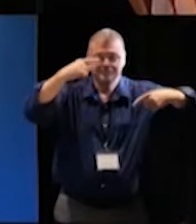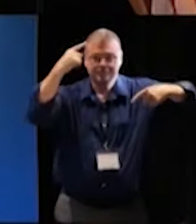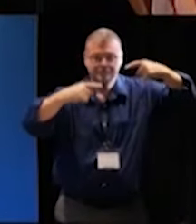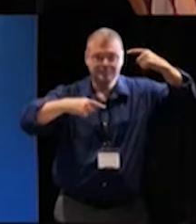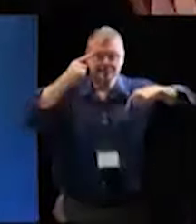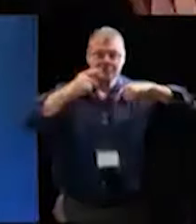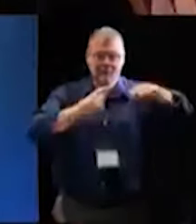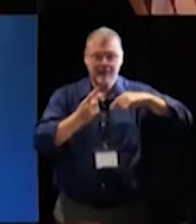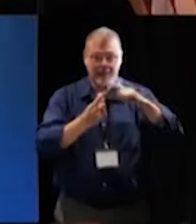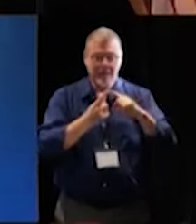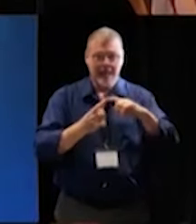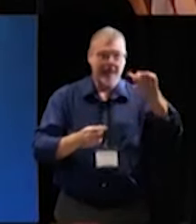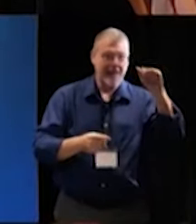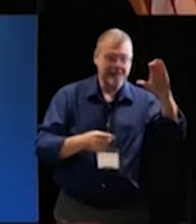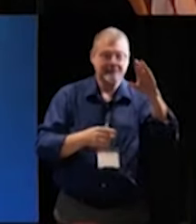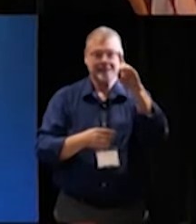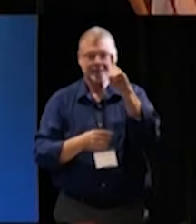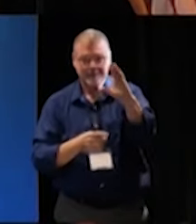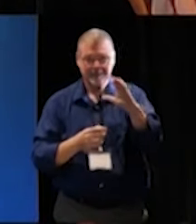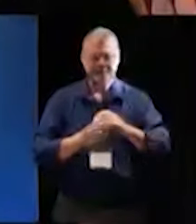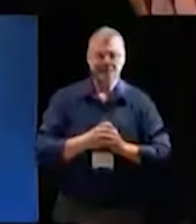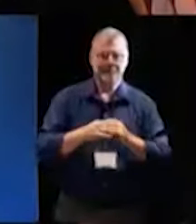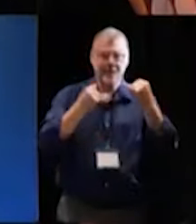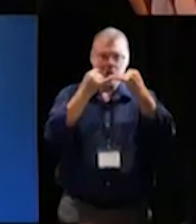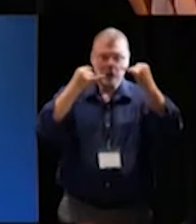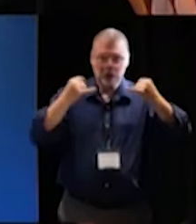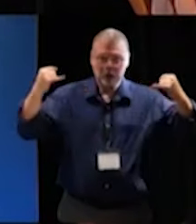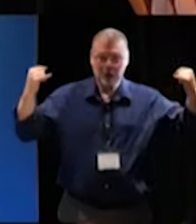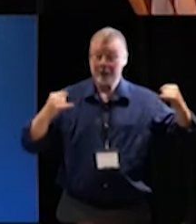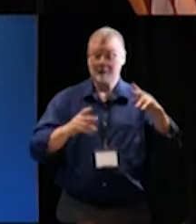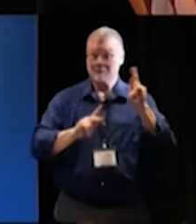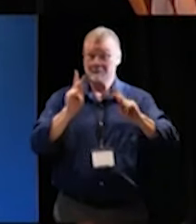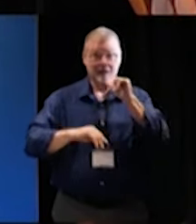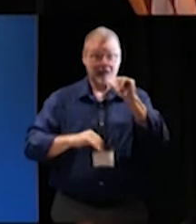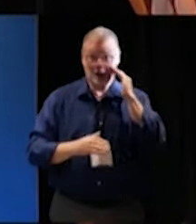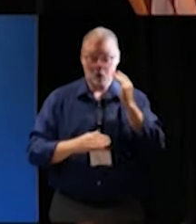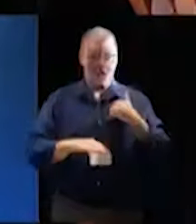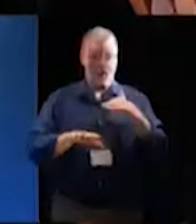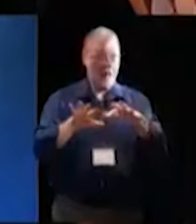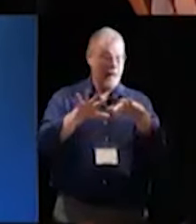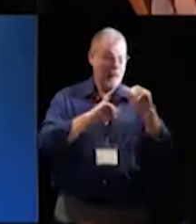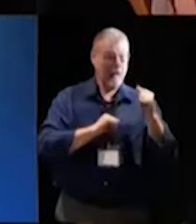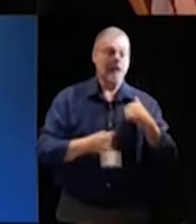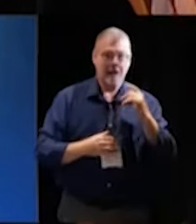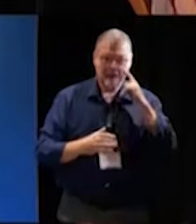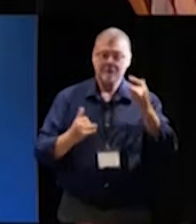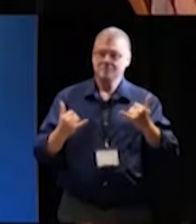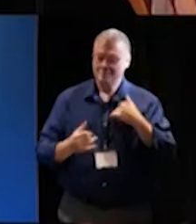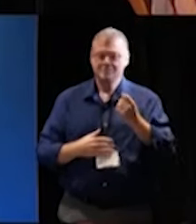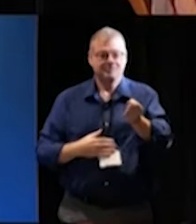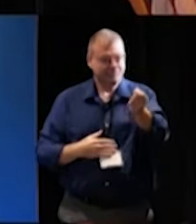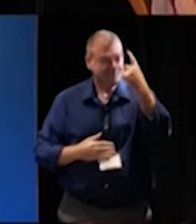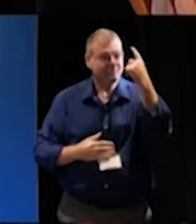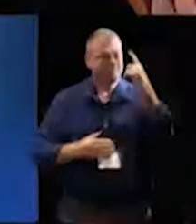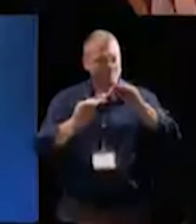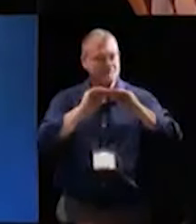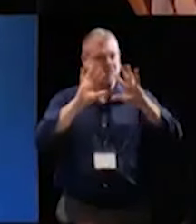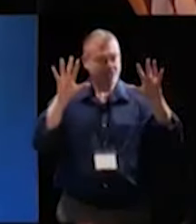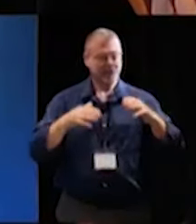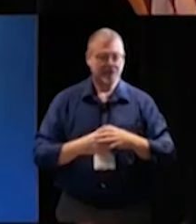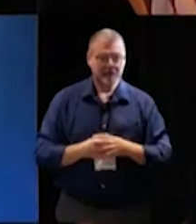about AC current, DC current. It's for someone who didn't know a whole lot about it, I walked out of saying, I think I understand now. And so it was great. Take